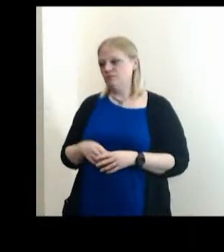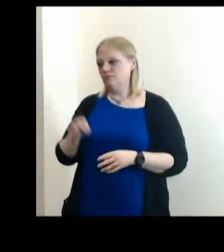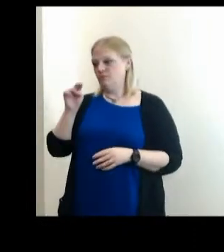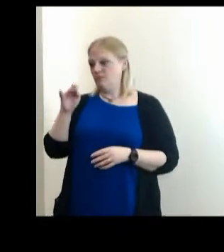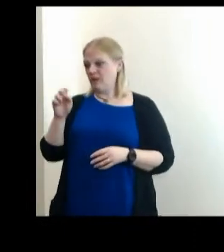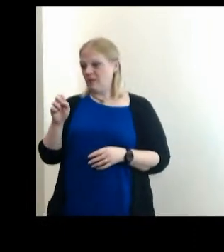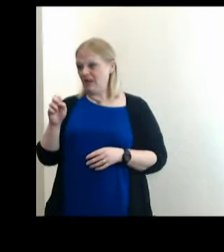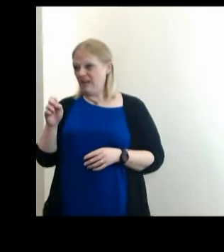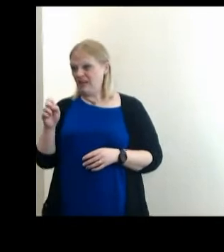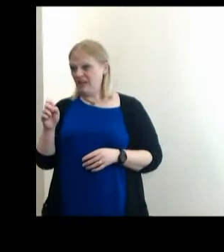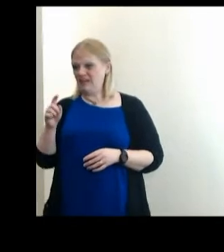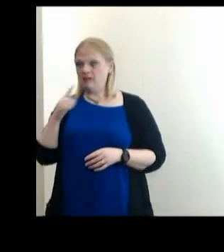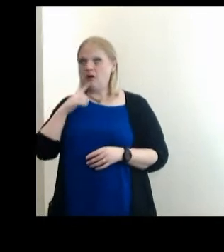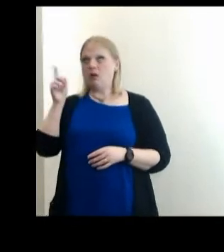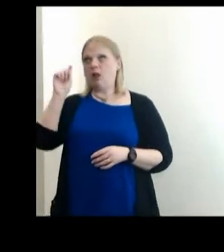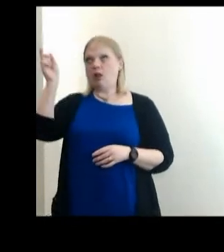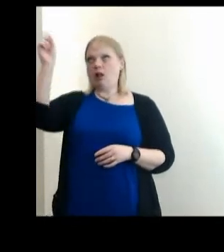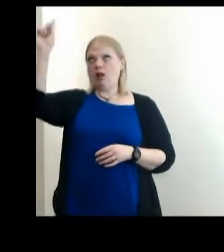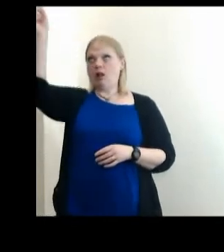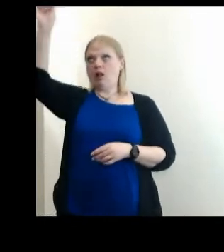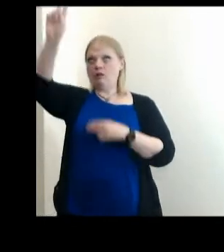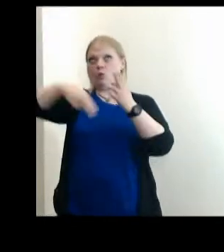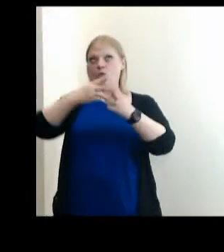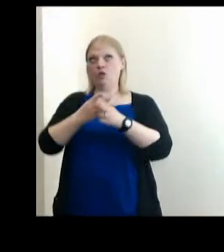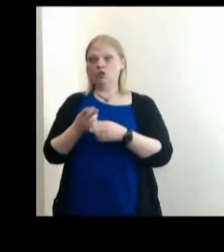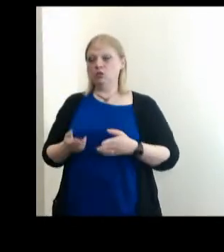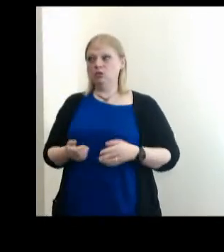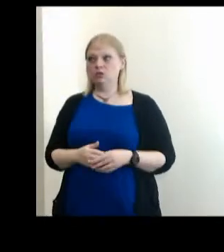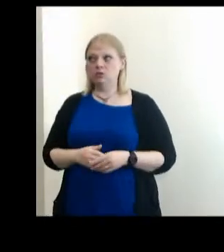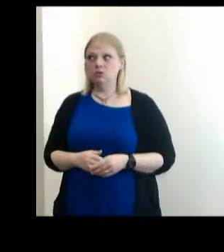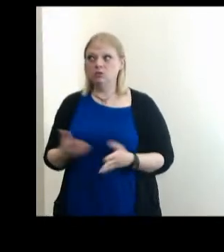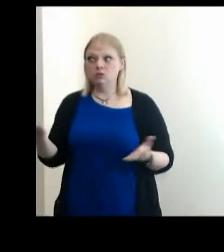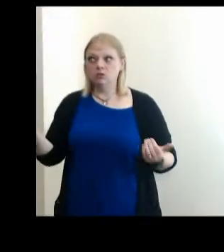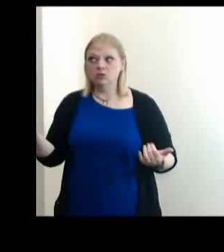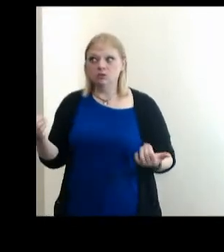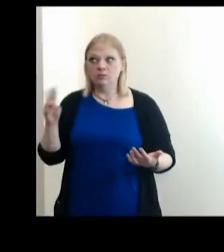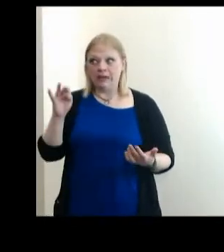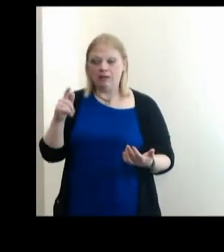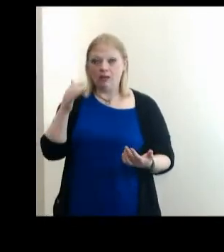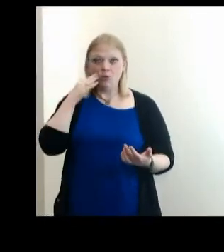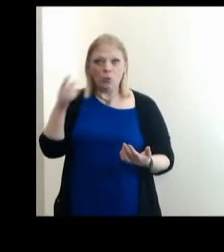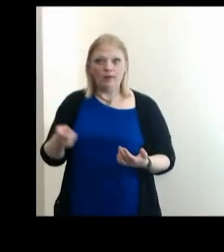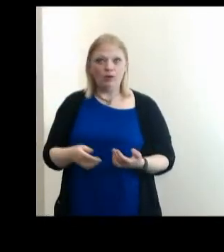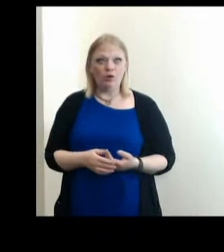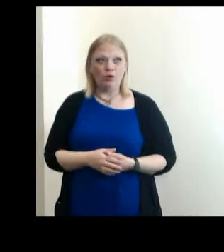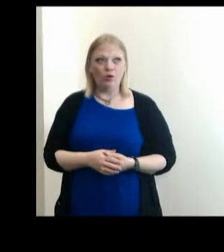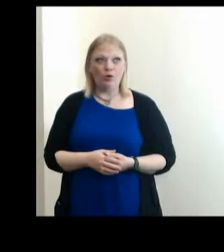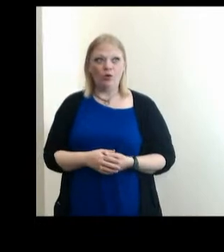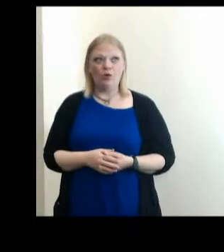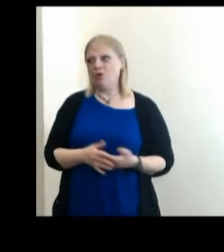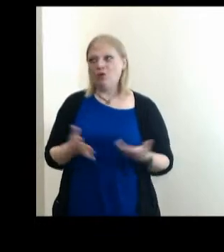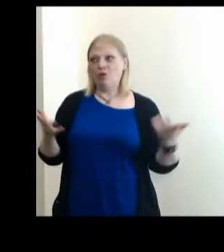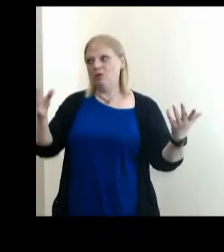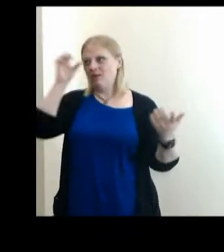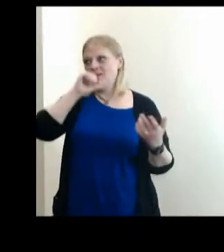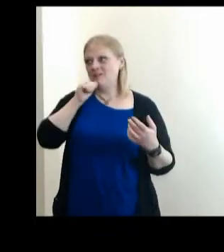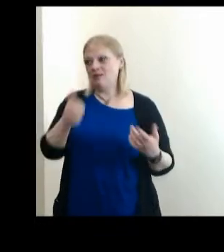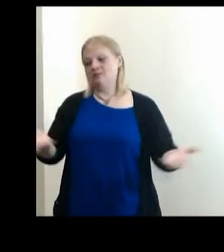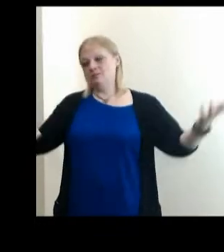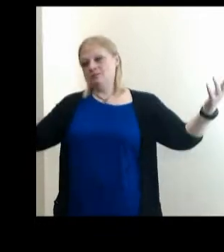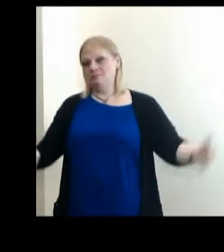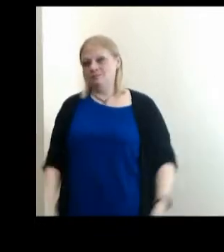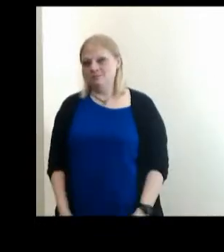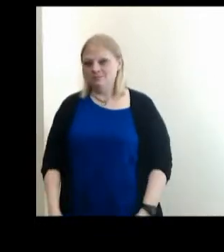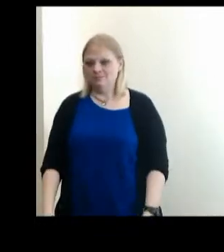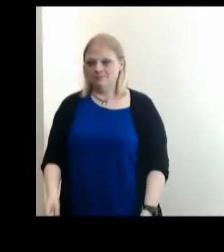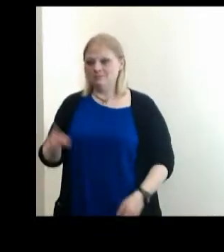Desmond, are you lost in the universe, or are you out there? Come on, Michael. I know you're there. I guess he's not there. Spectrum